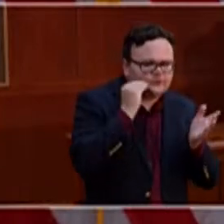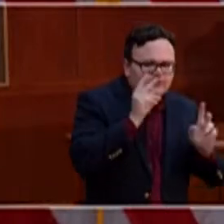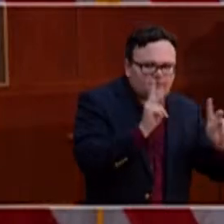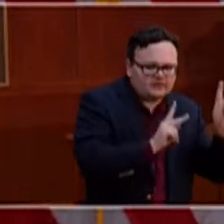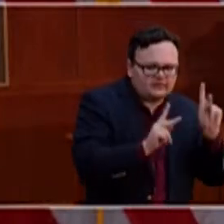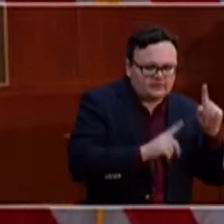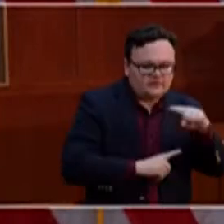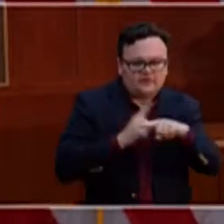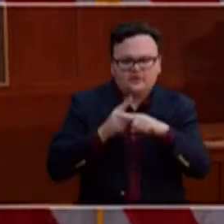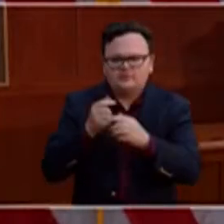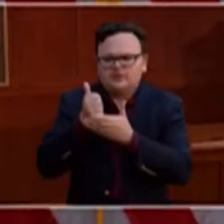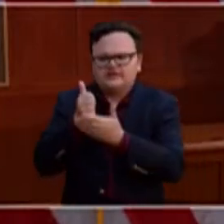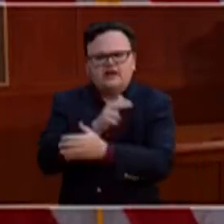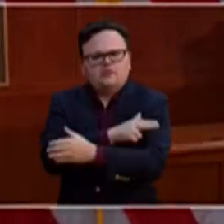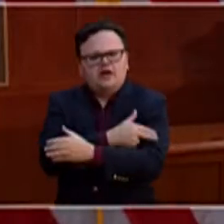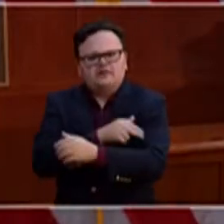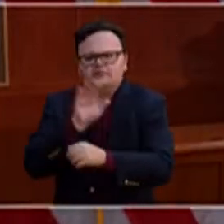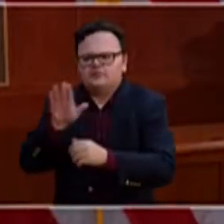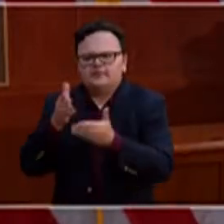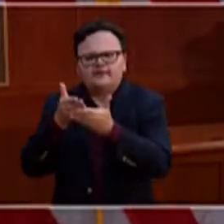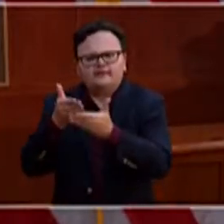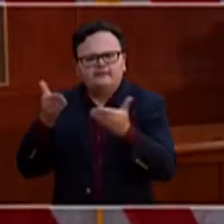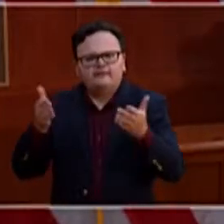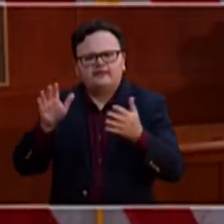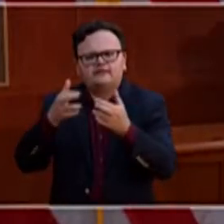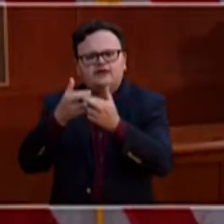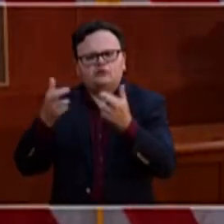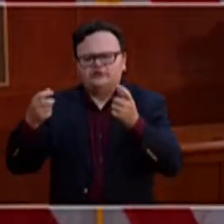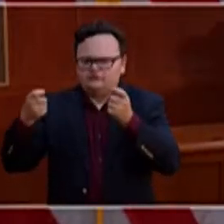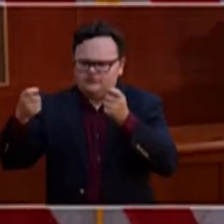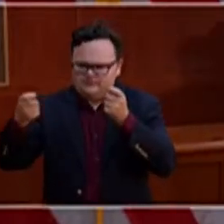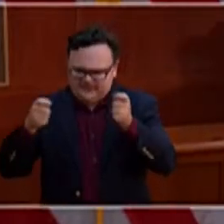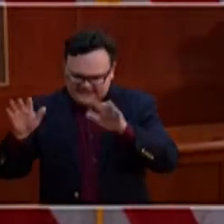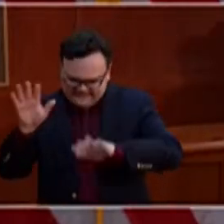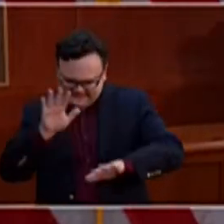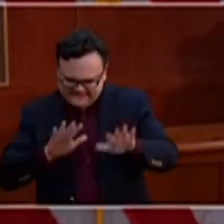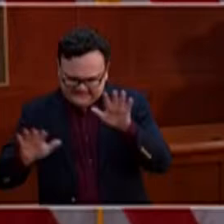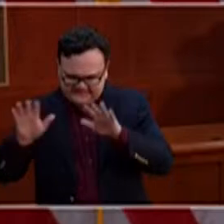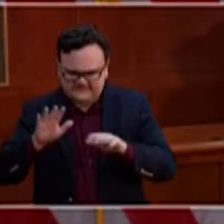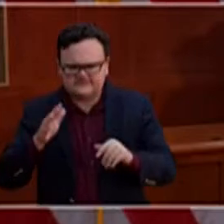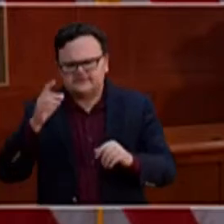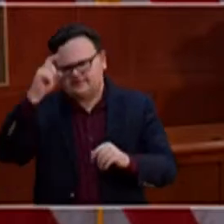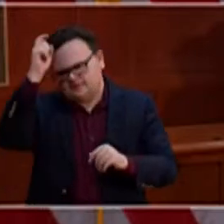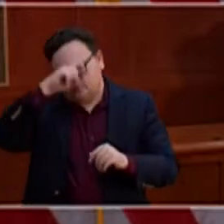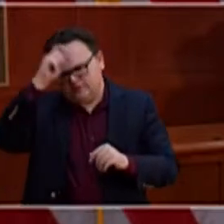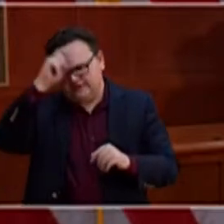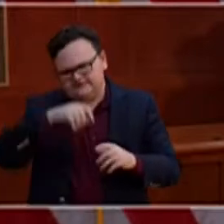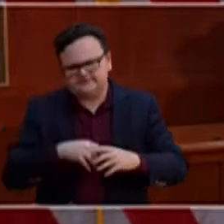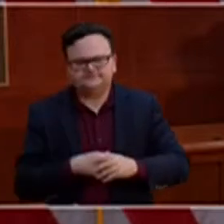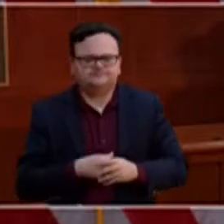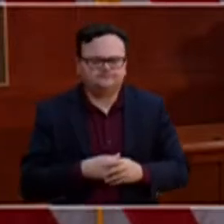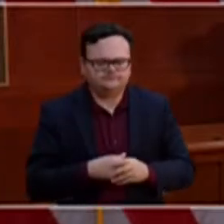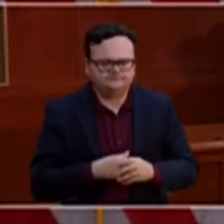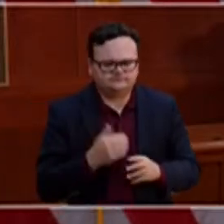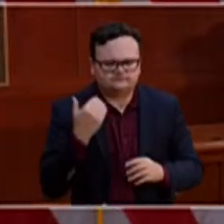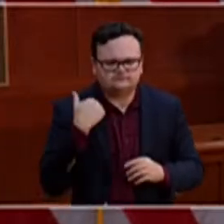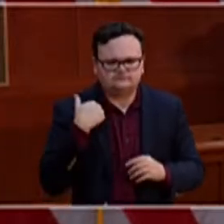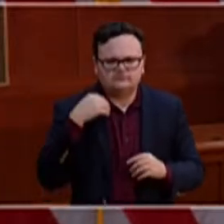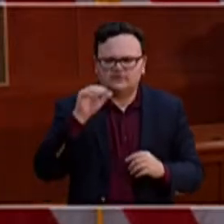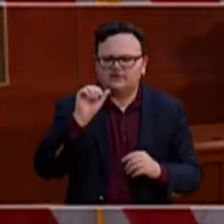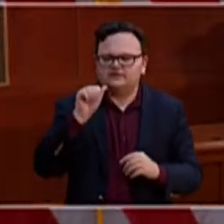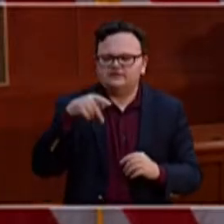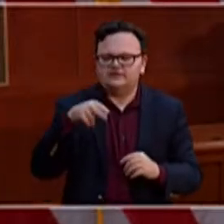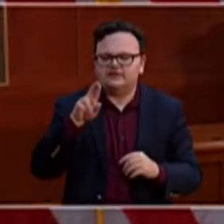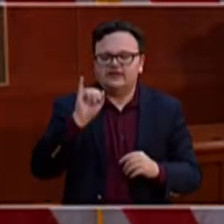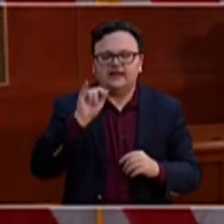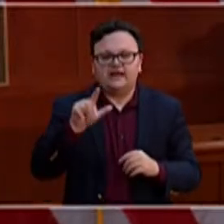their resources appropriately. And what we're also doing, so Mary started doing this in April, had a lot of facilities